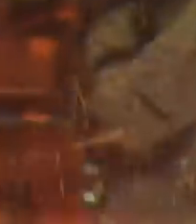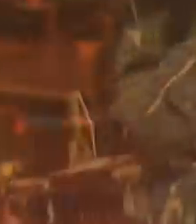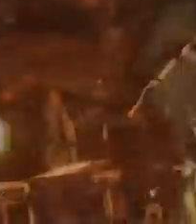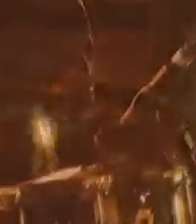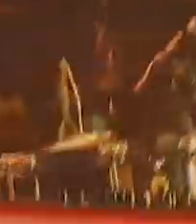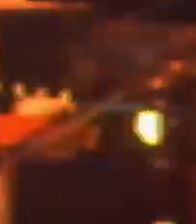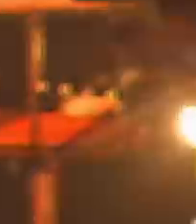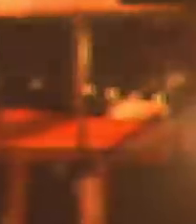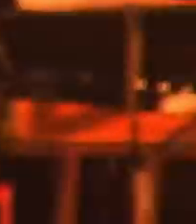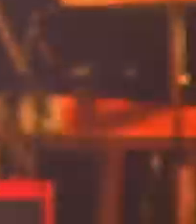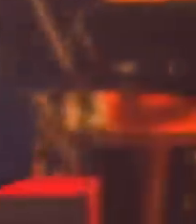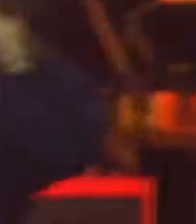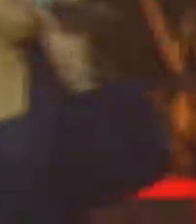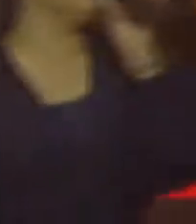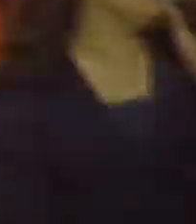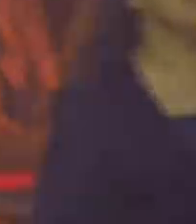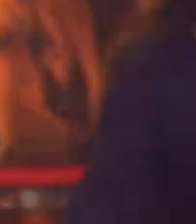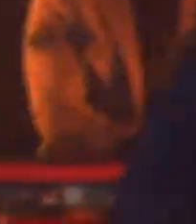feel a mighty rushing